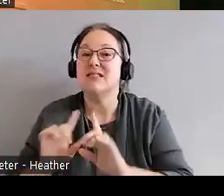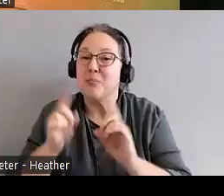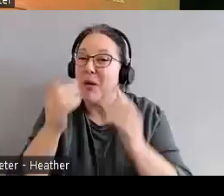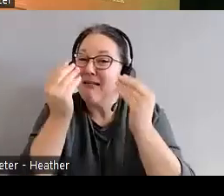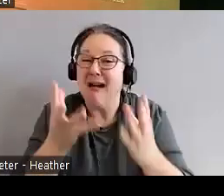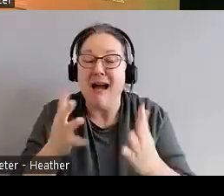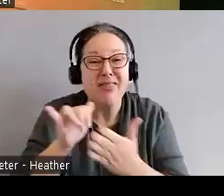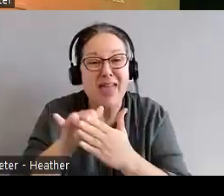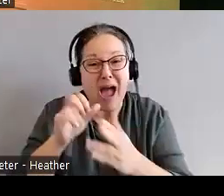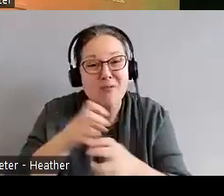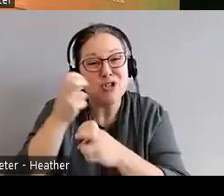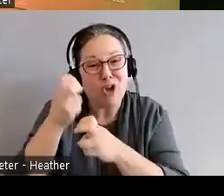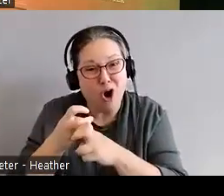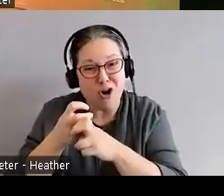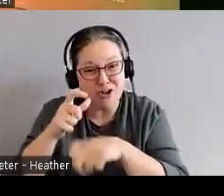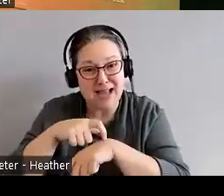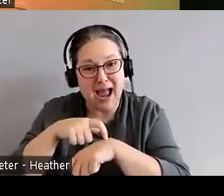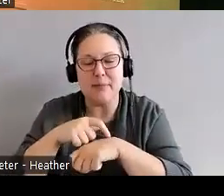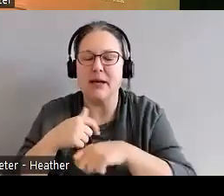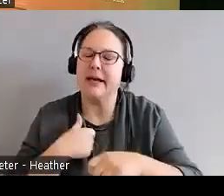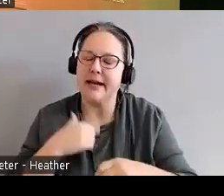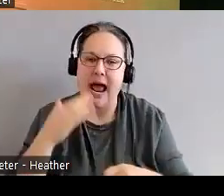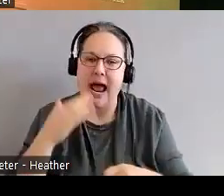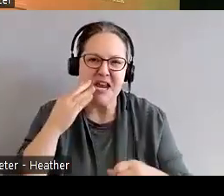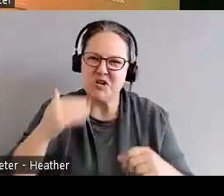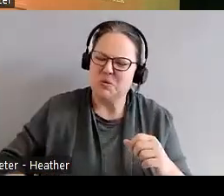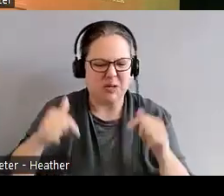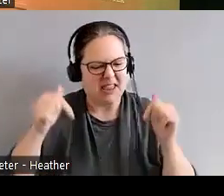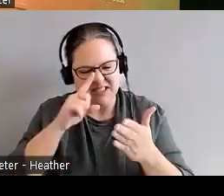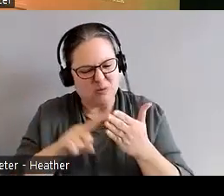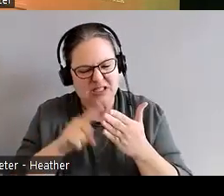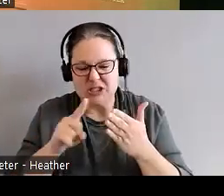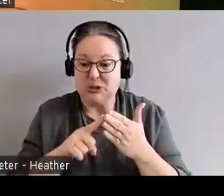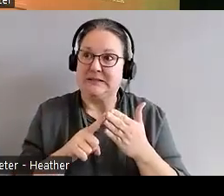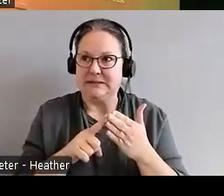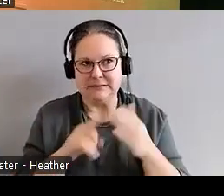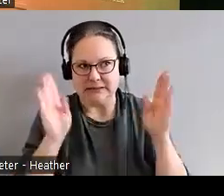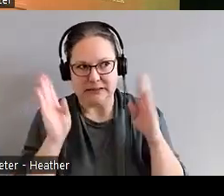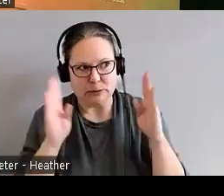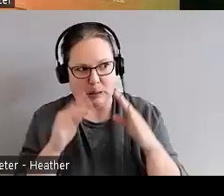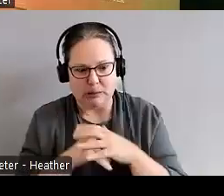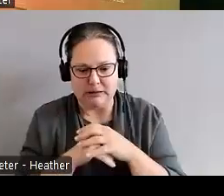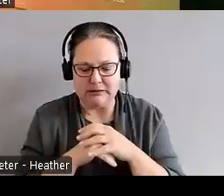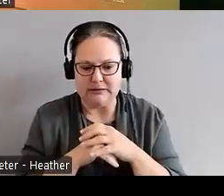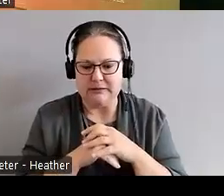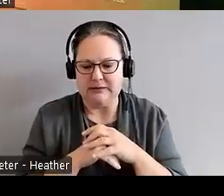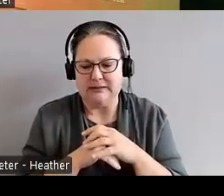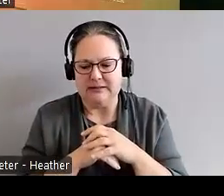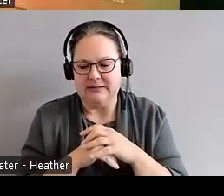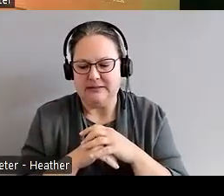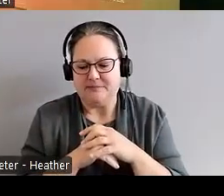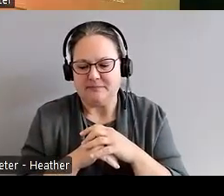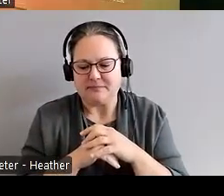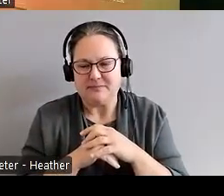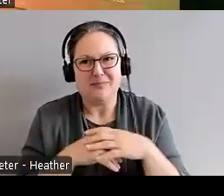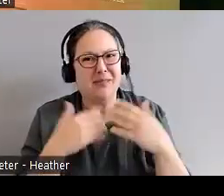knew that this was already in trouble. And then I was also already thinking, wow, this is getting really difficult, because